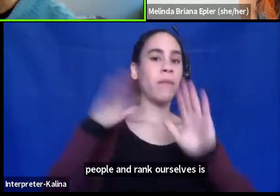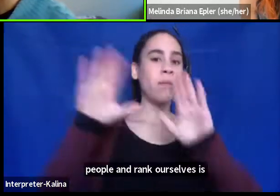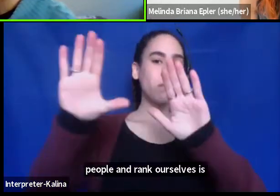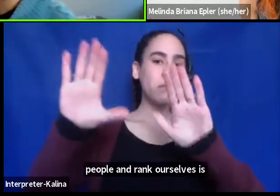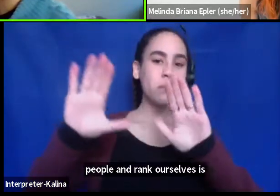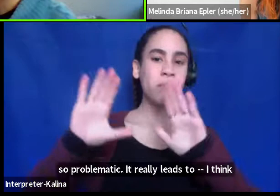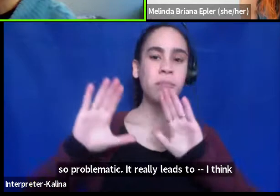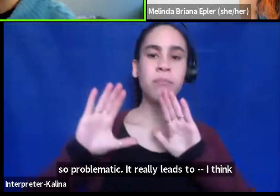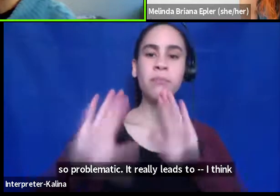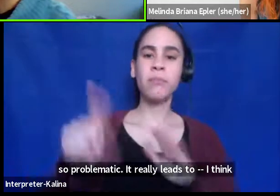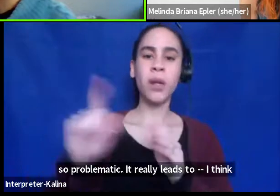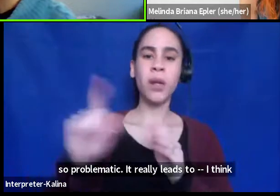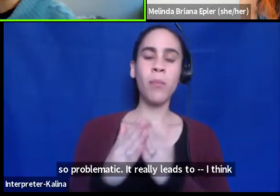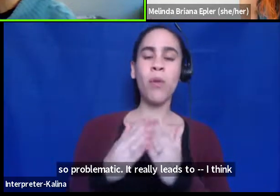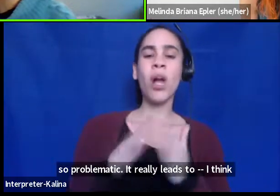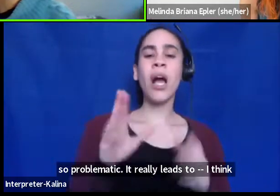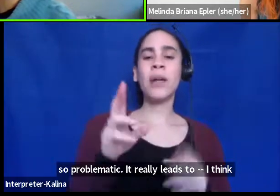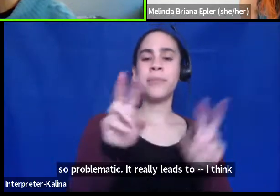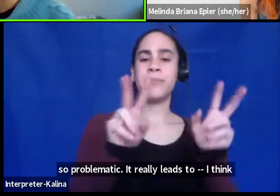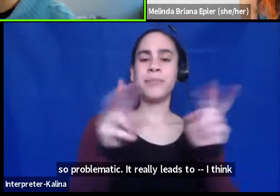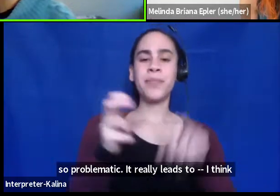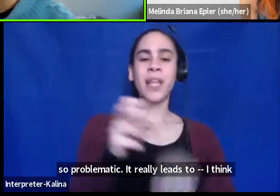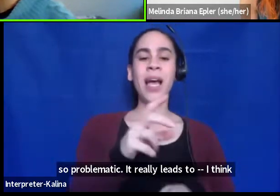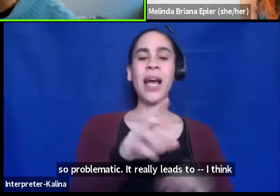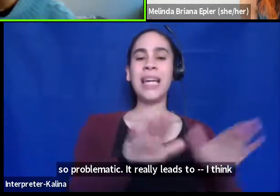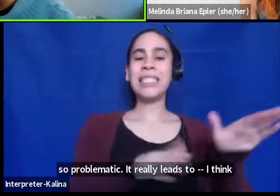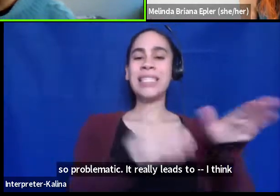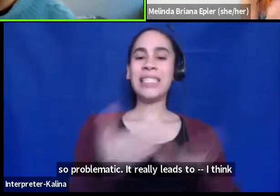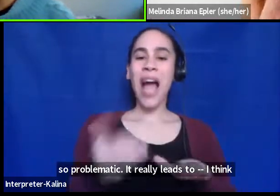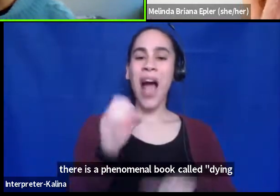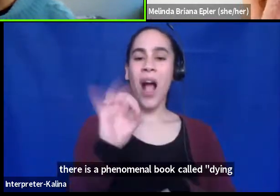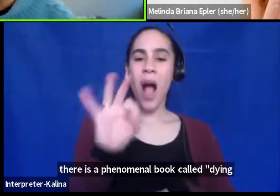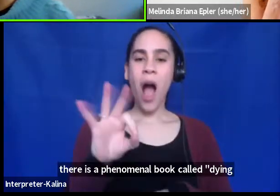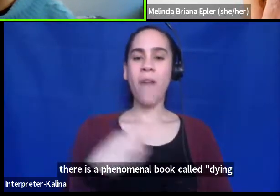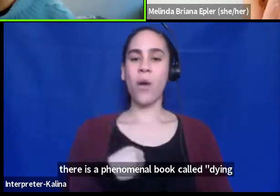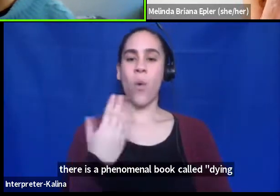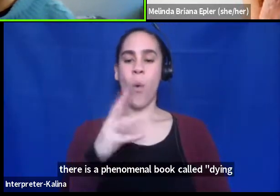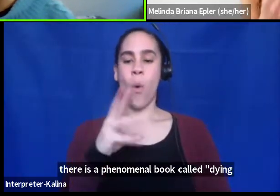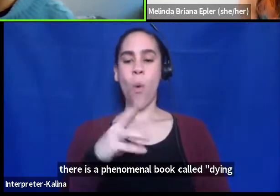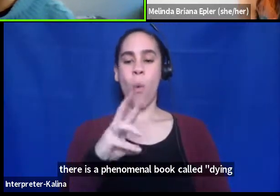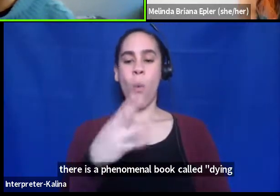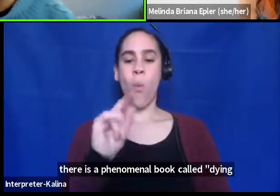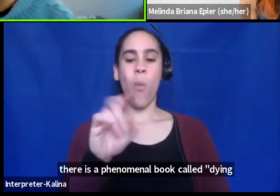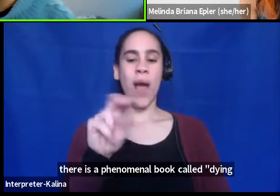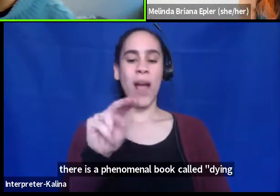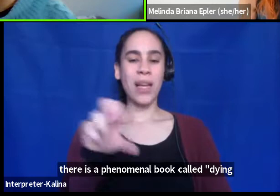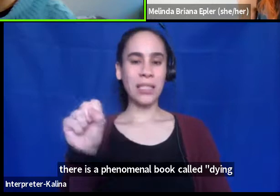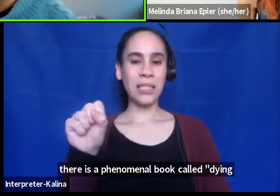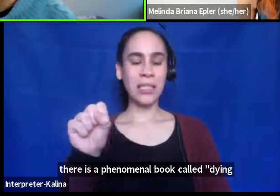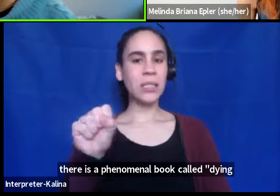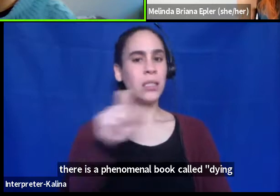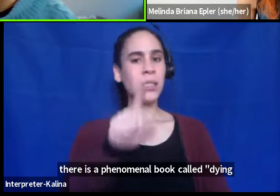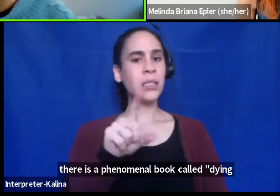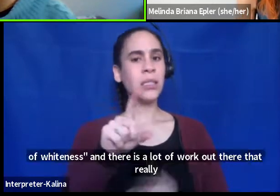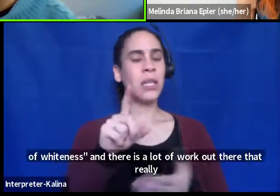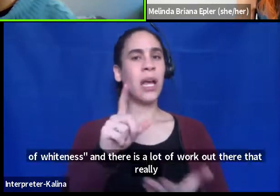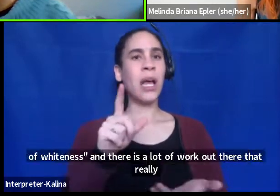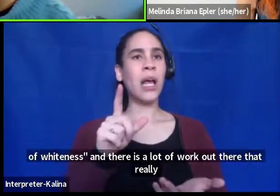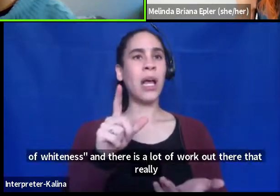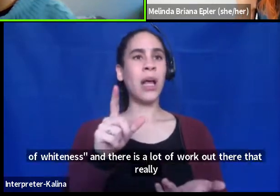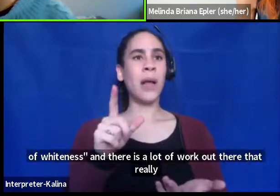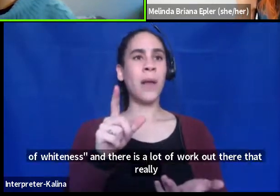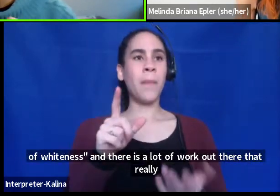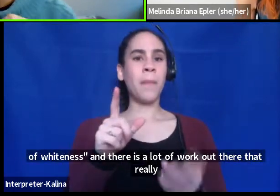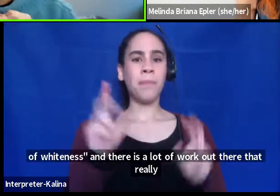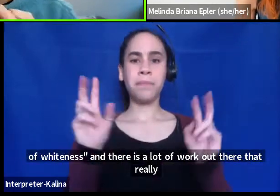of Whiteness. And I think there's a lot of work out there that really shows that it's not only alienating to sort